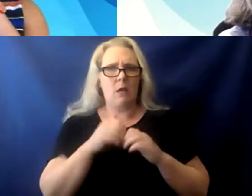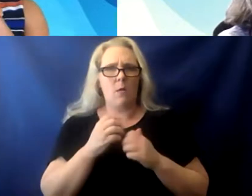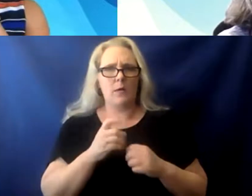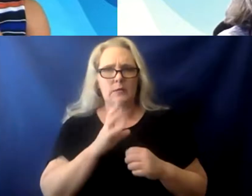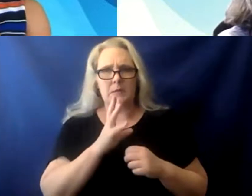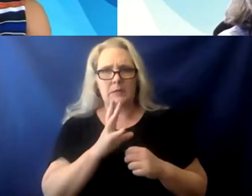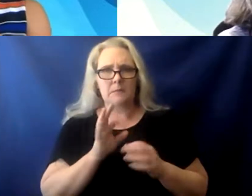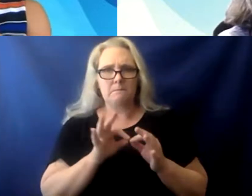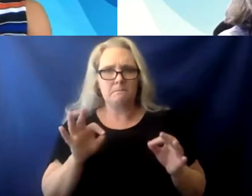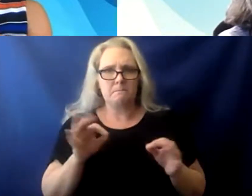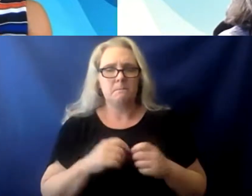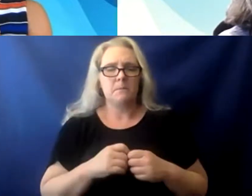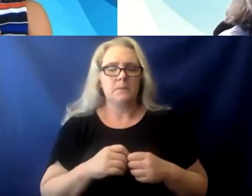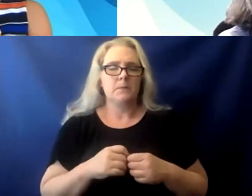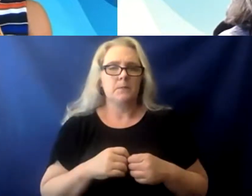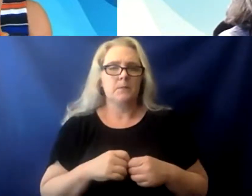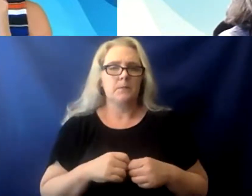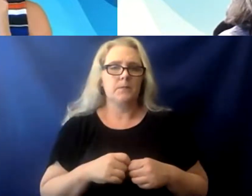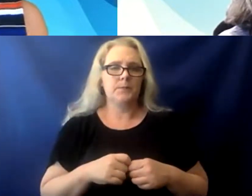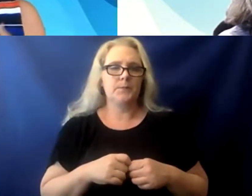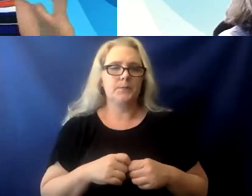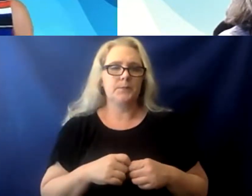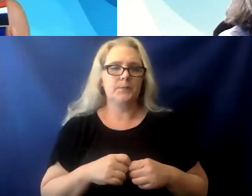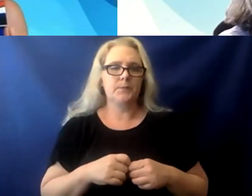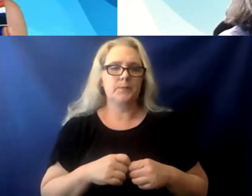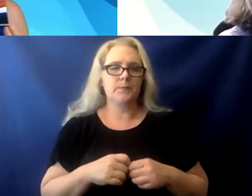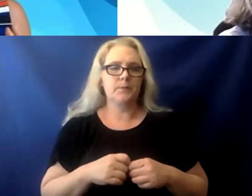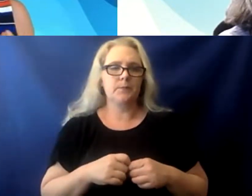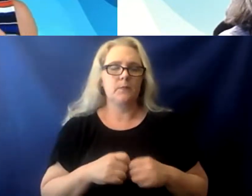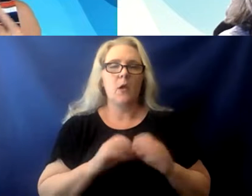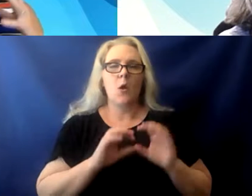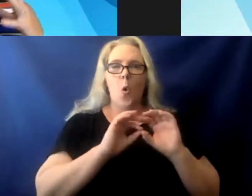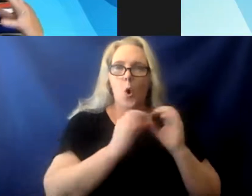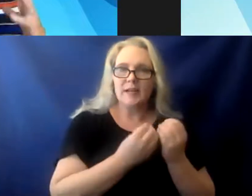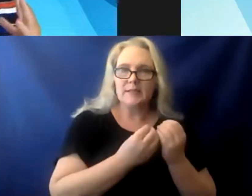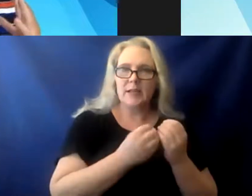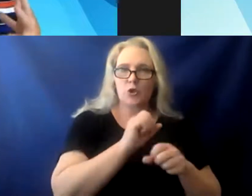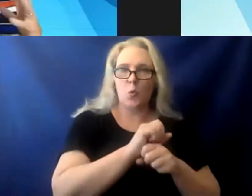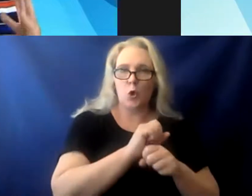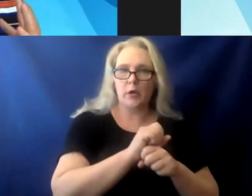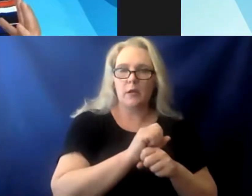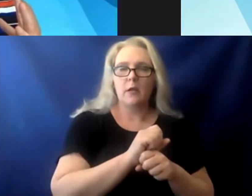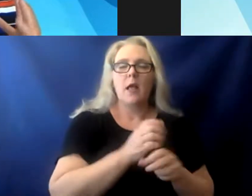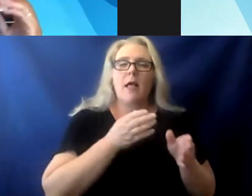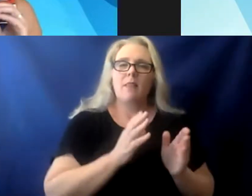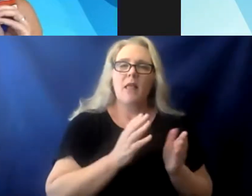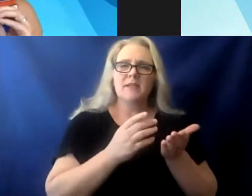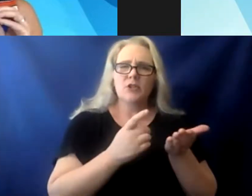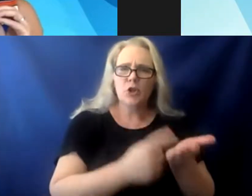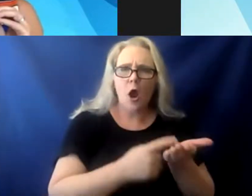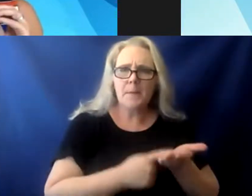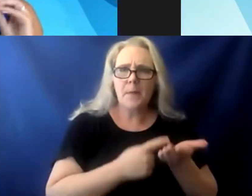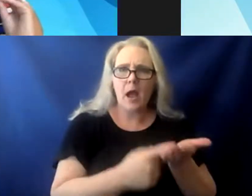work that I see straight coming out of this. So there's some organizational work in terms of, let's talk about how we want to structure. Well, first,